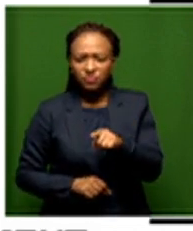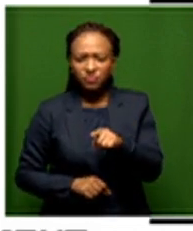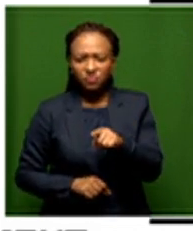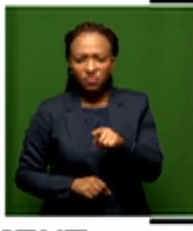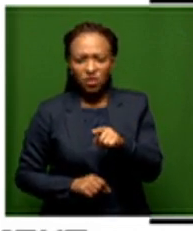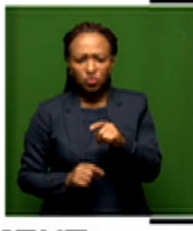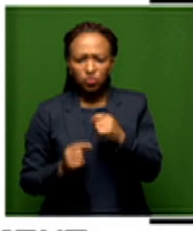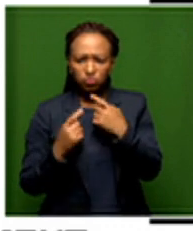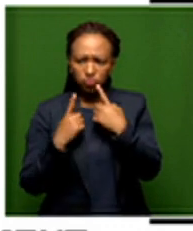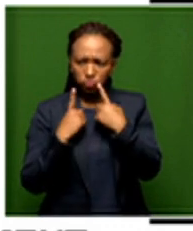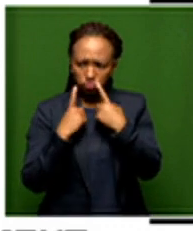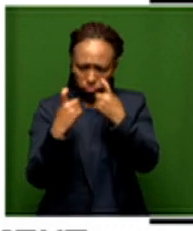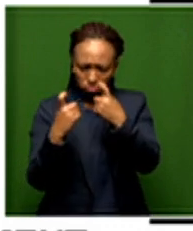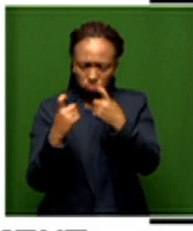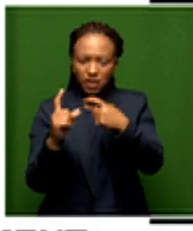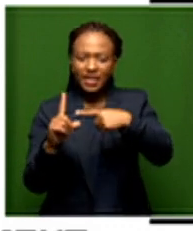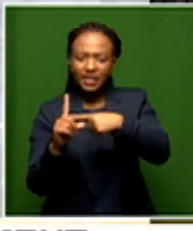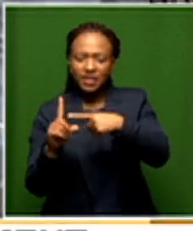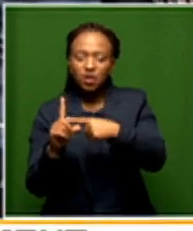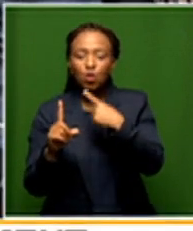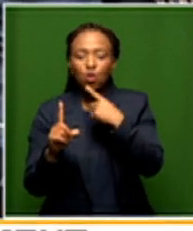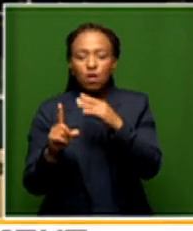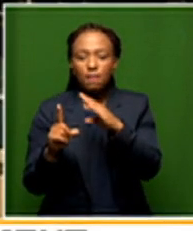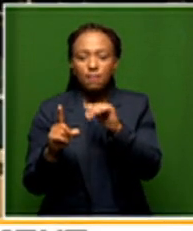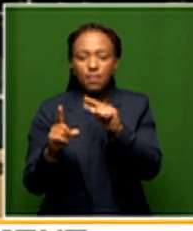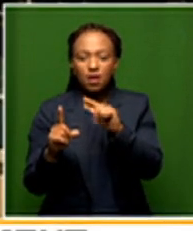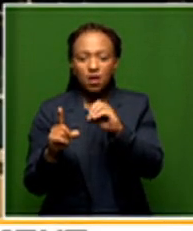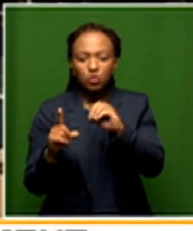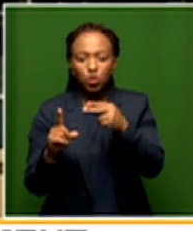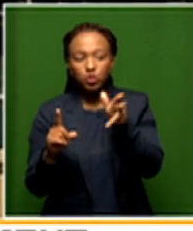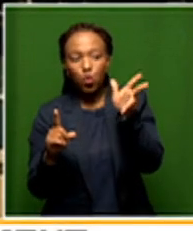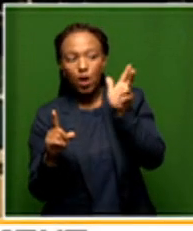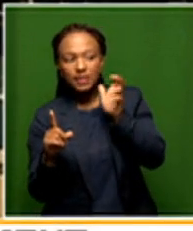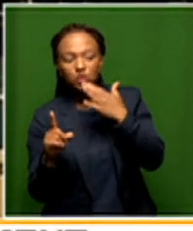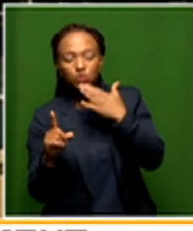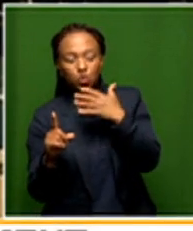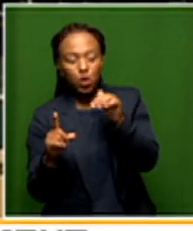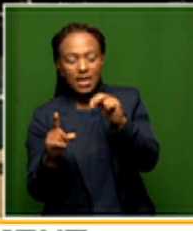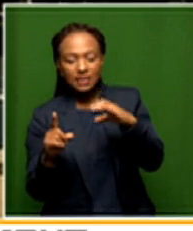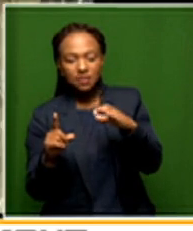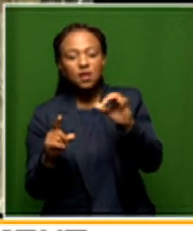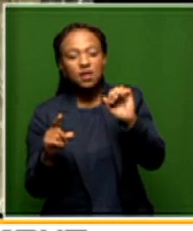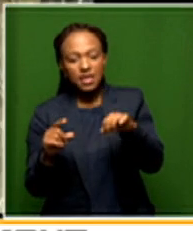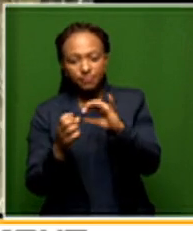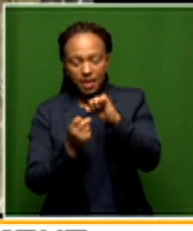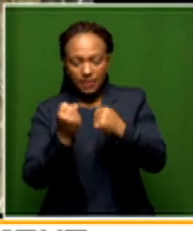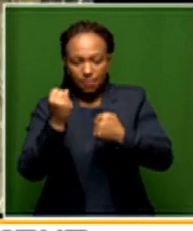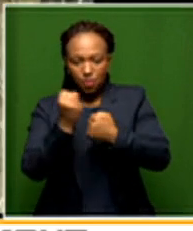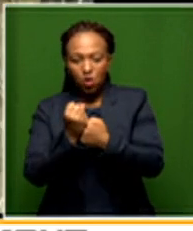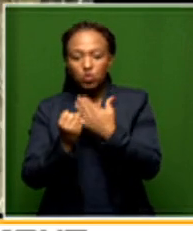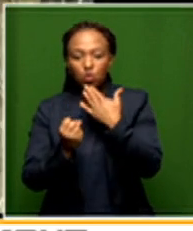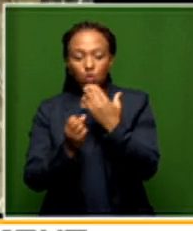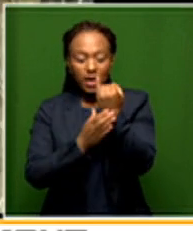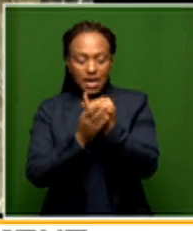to shout at her if she were to take her instructions from her political party. Yes, I support the idea of an independent anti-corruption